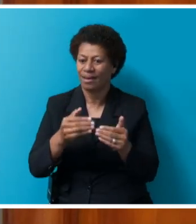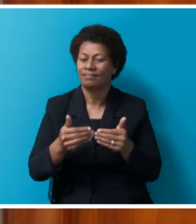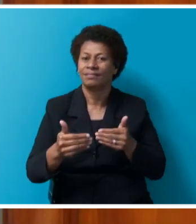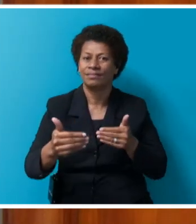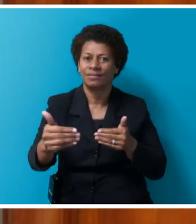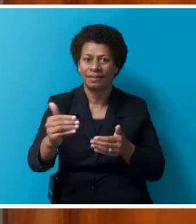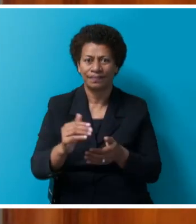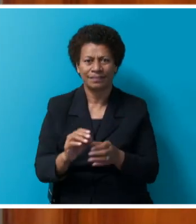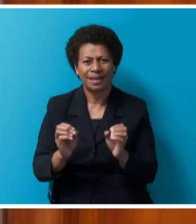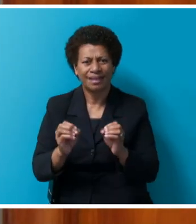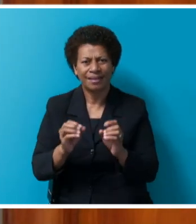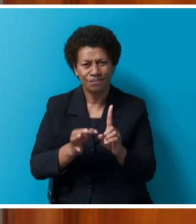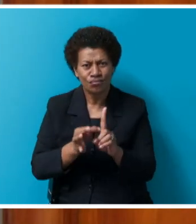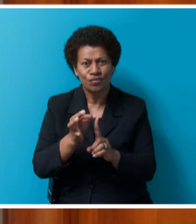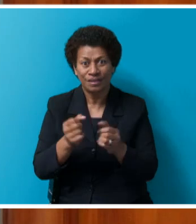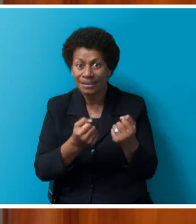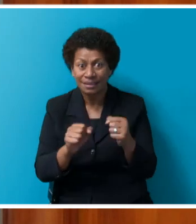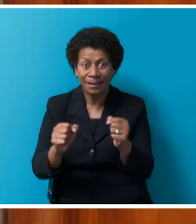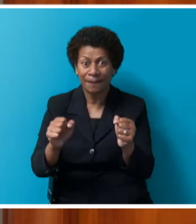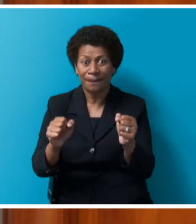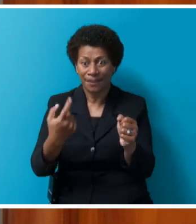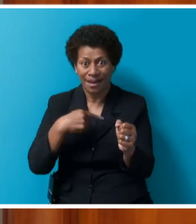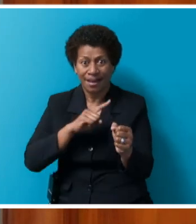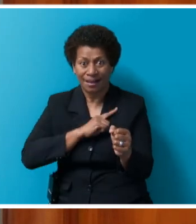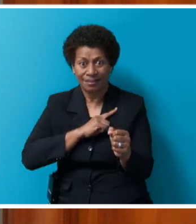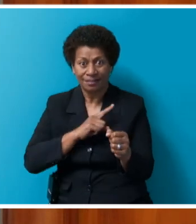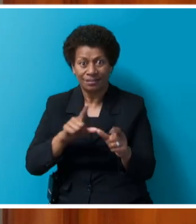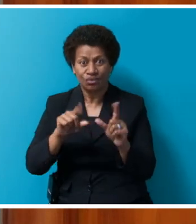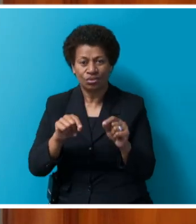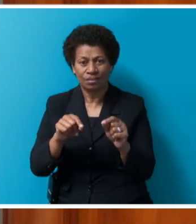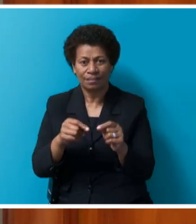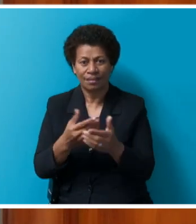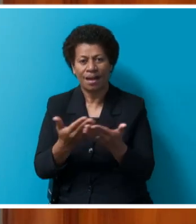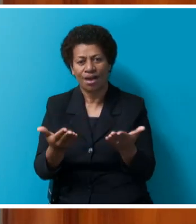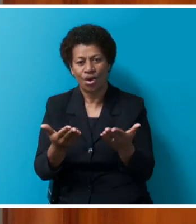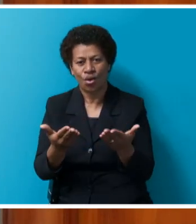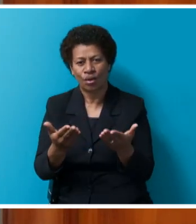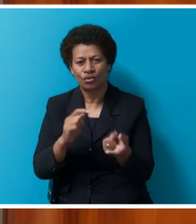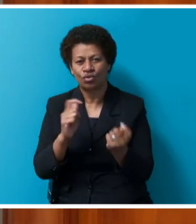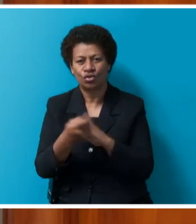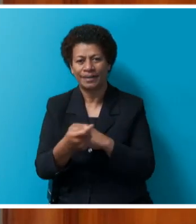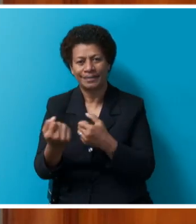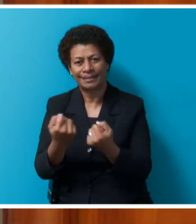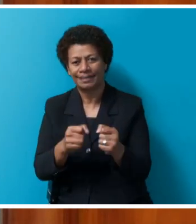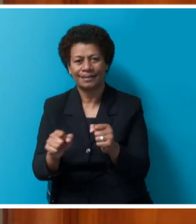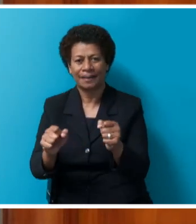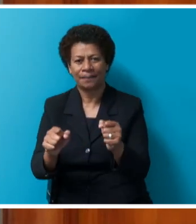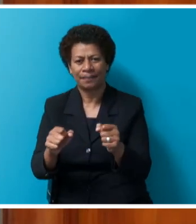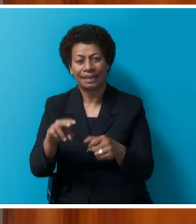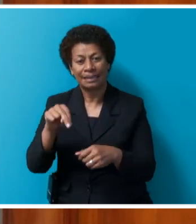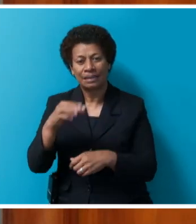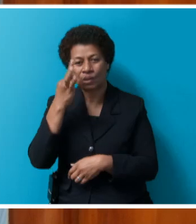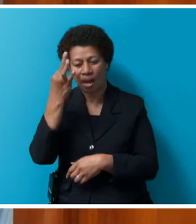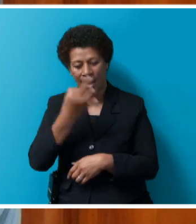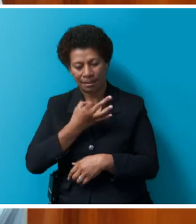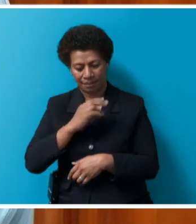the systems we as a government has inherited. What about a change in the system? We need to ask ourselves,